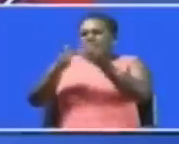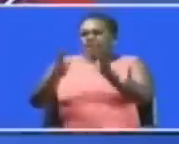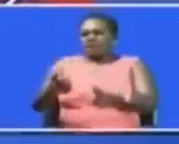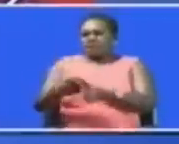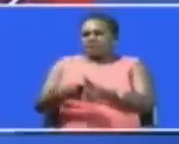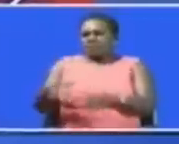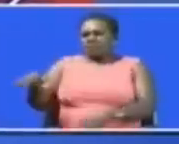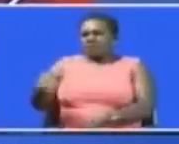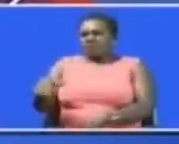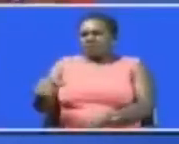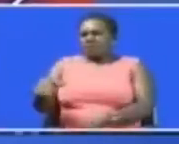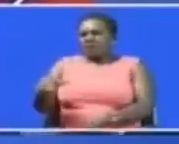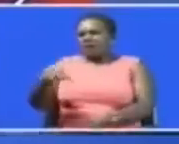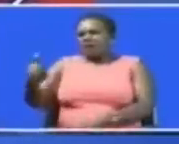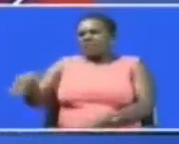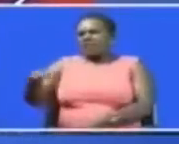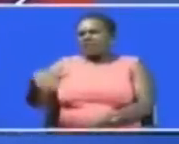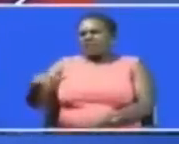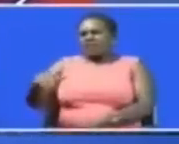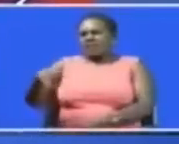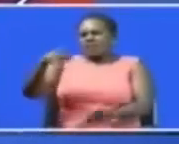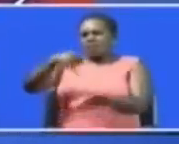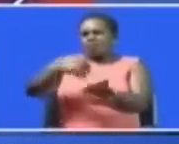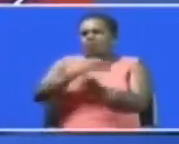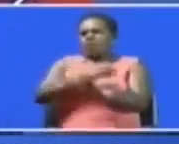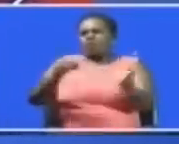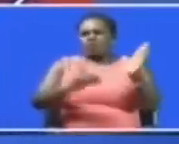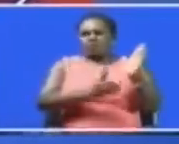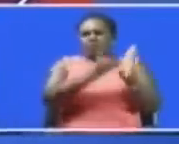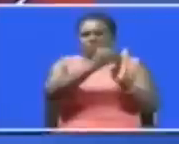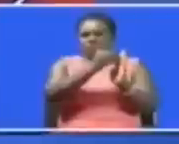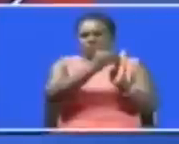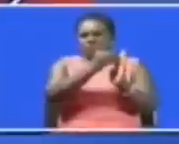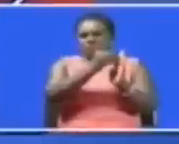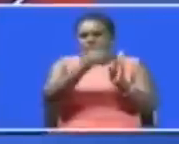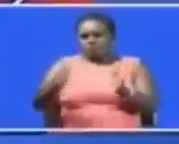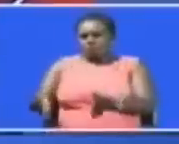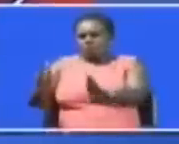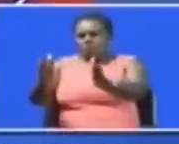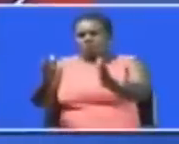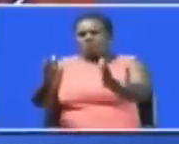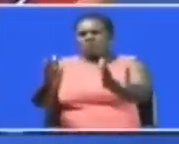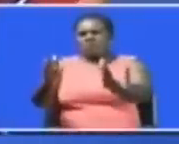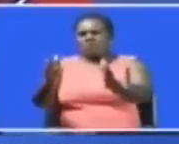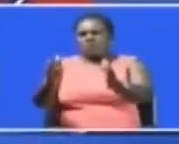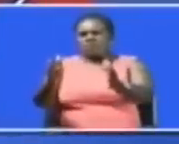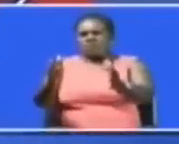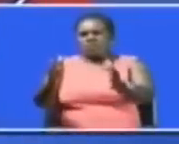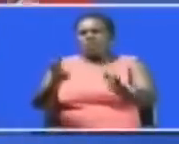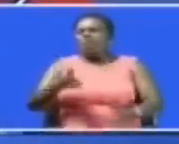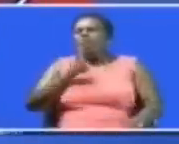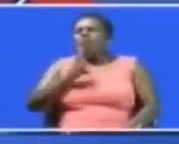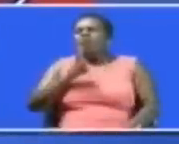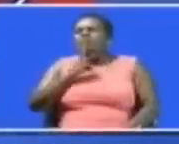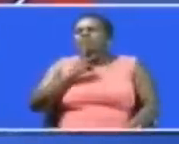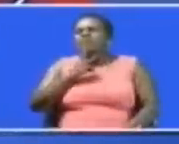leaders come from certain areas, that the other areas were being excluded in matters of development, you know, roads, infrastructure, you're talking about